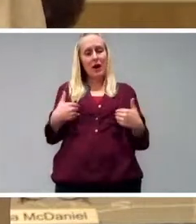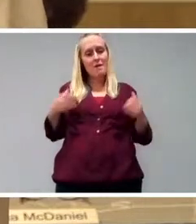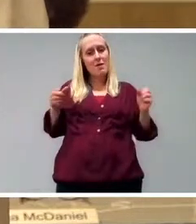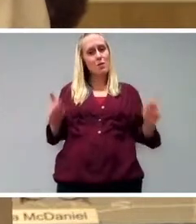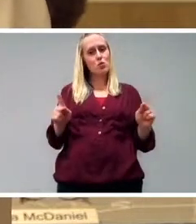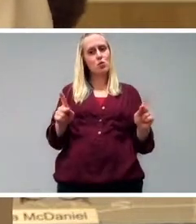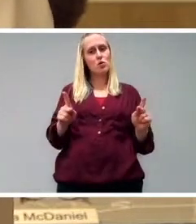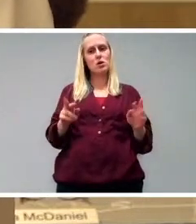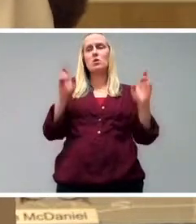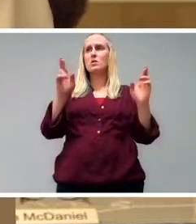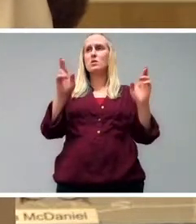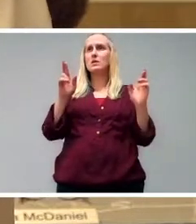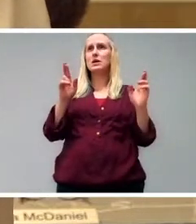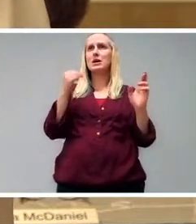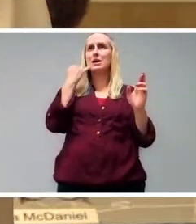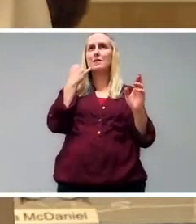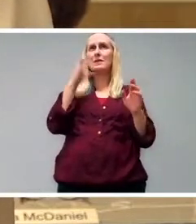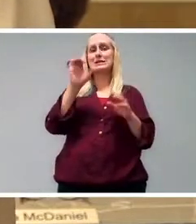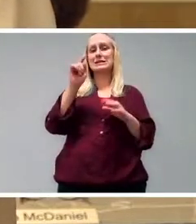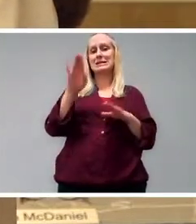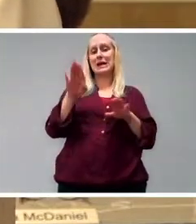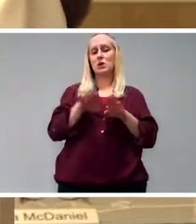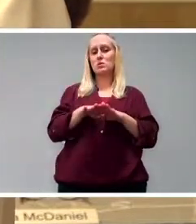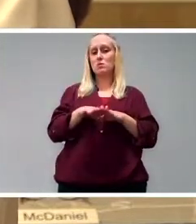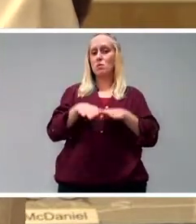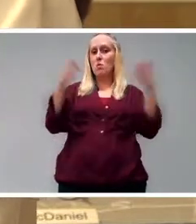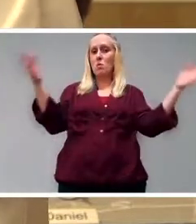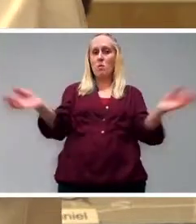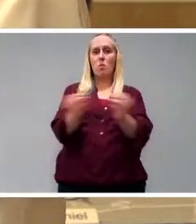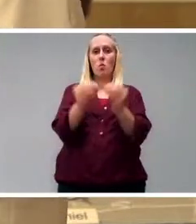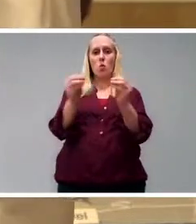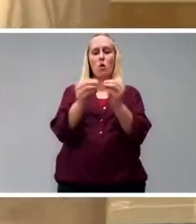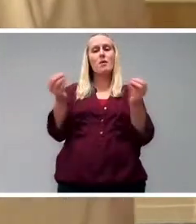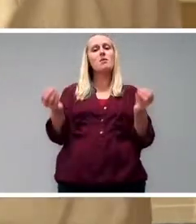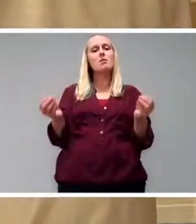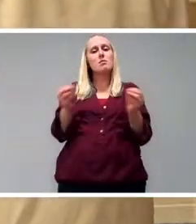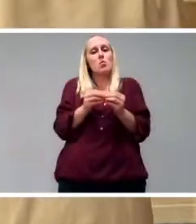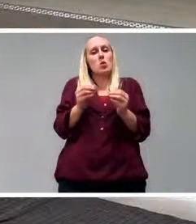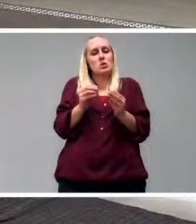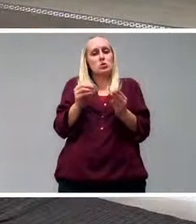would to expand, a lot more students would have it too. Thank you.